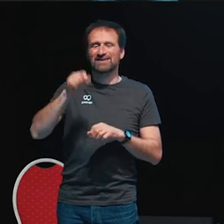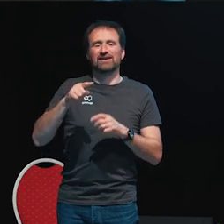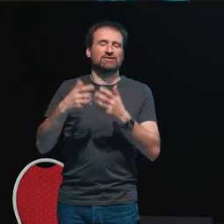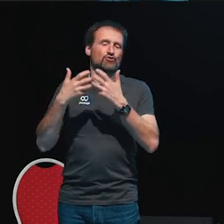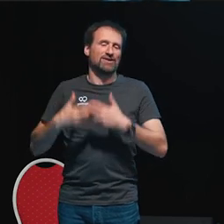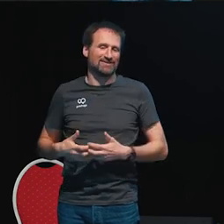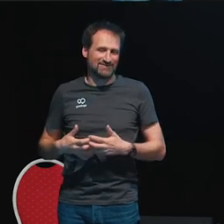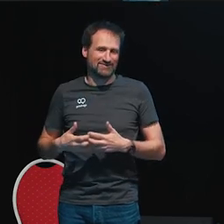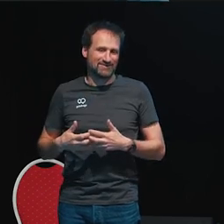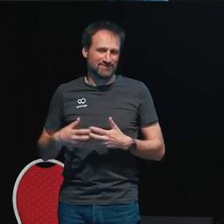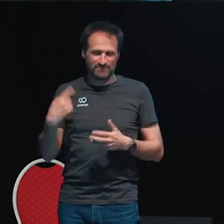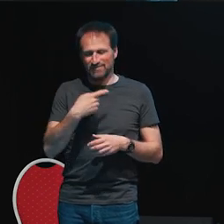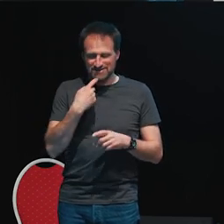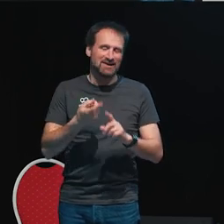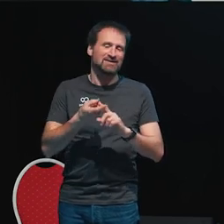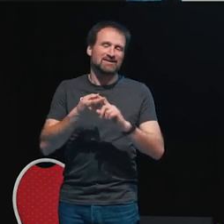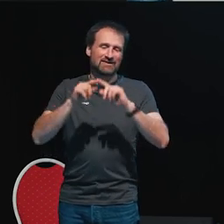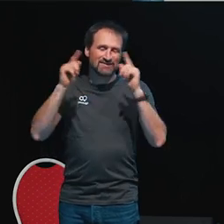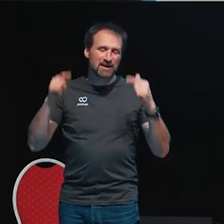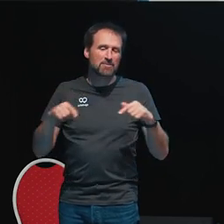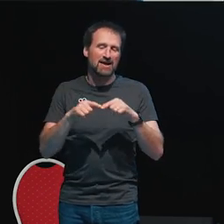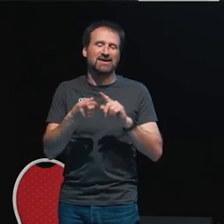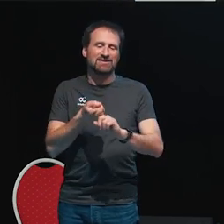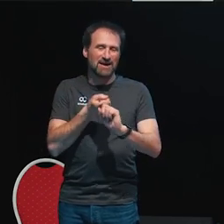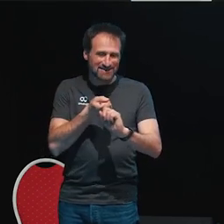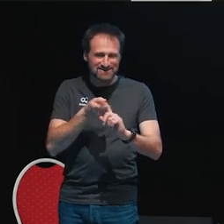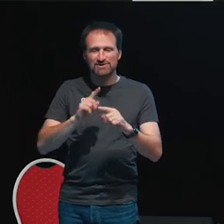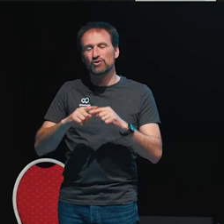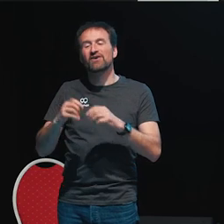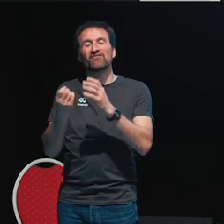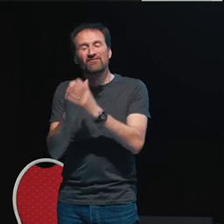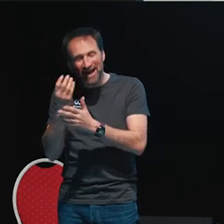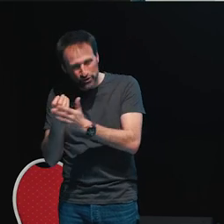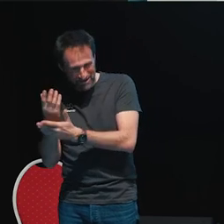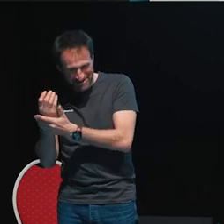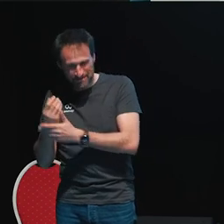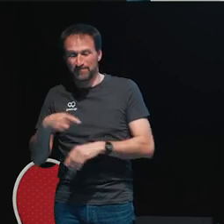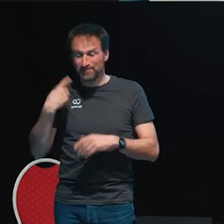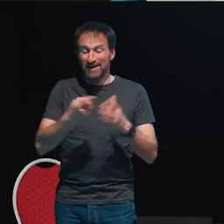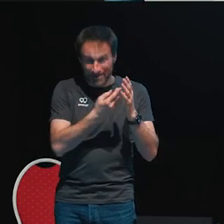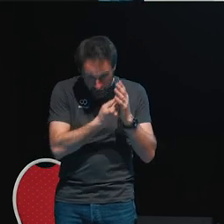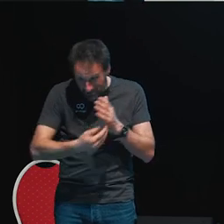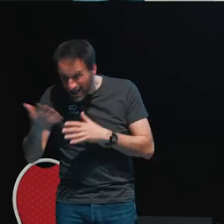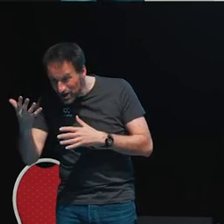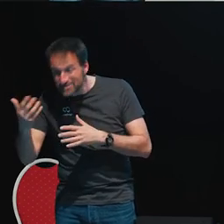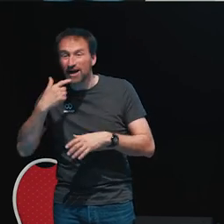factories. And out of the factory, it goes into this string. It says, wow, I'm finally rendered. Here I come, browser